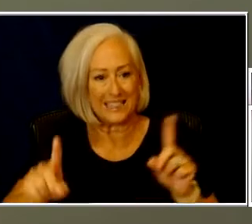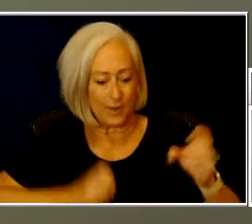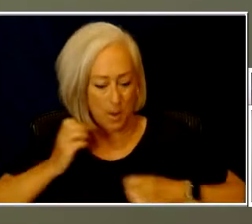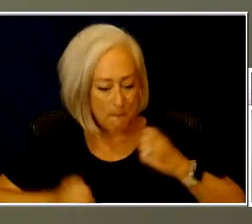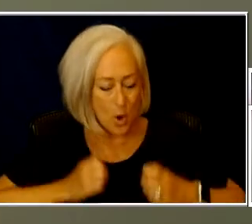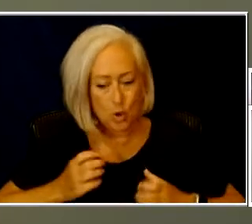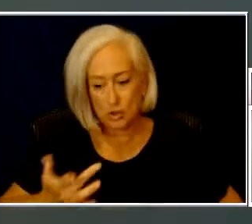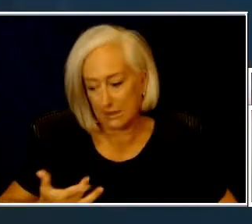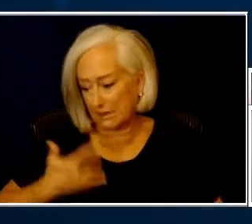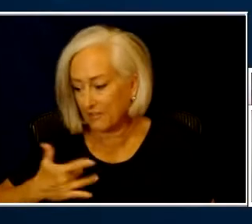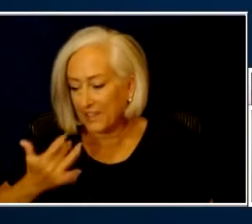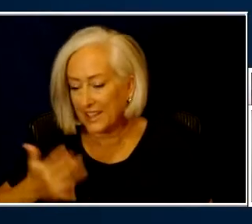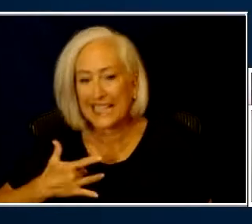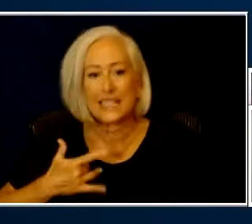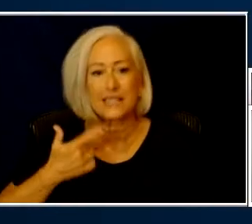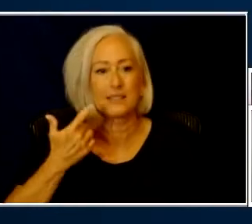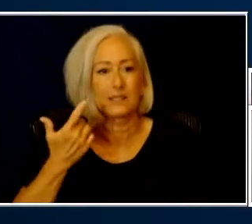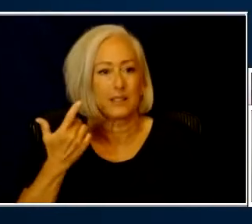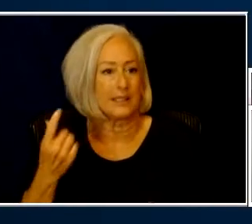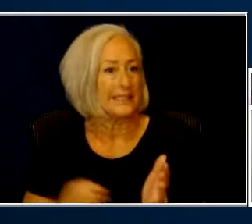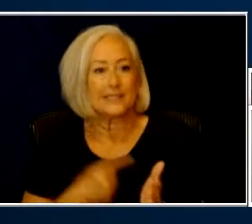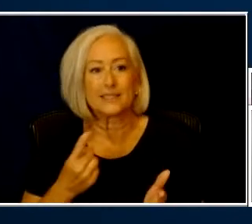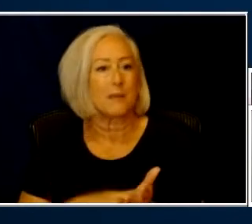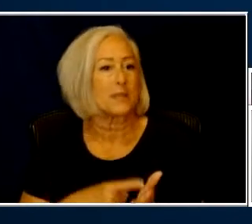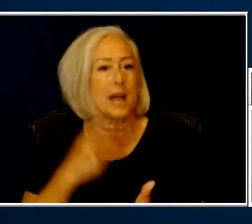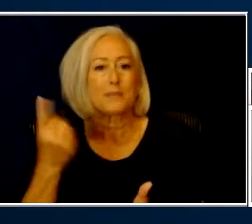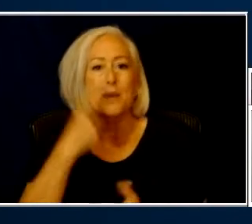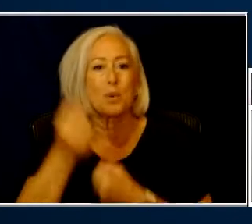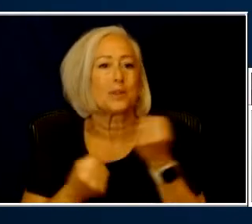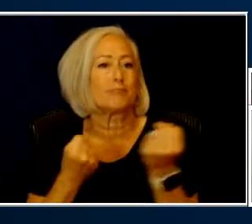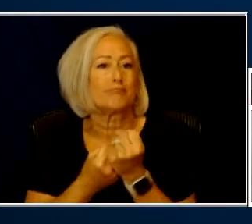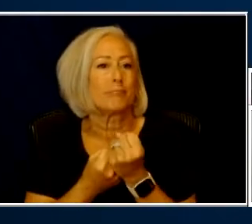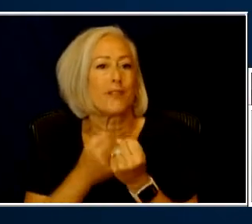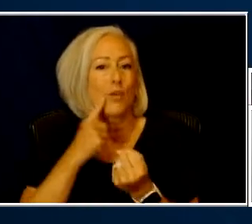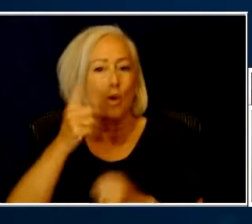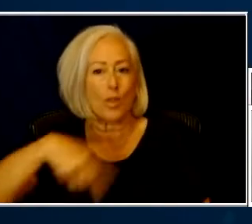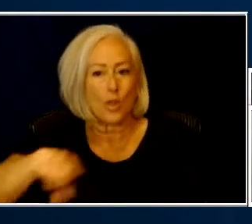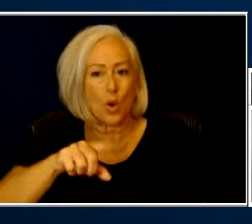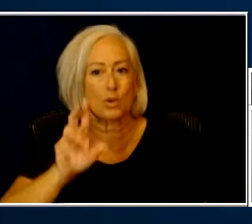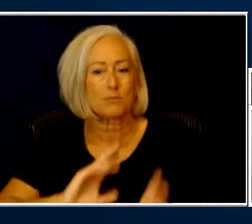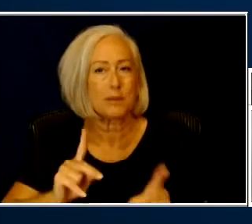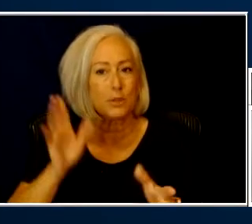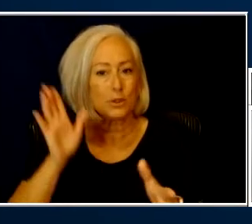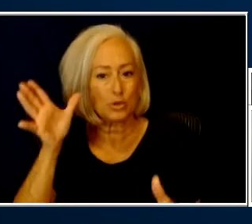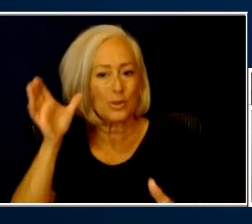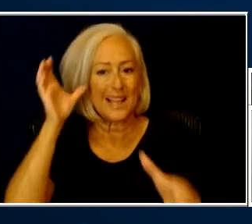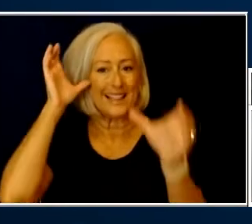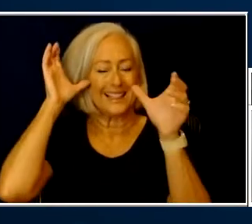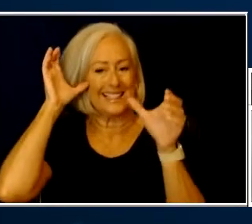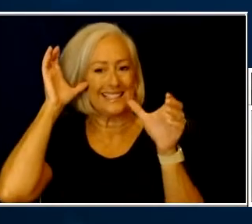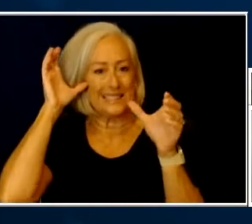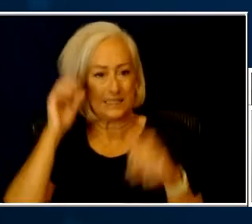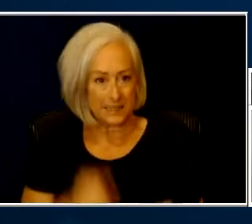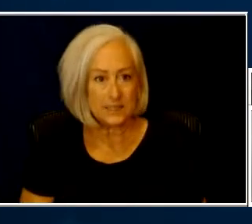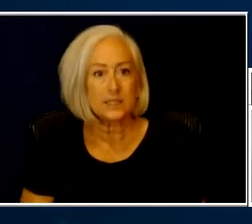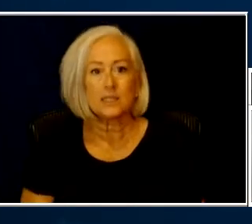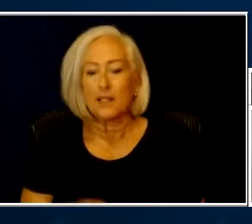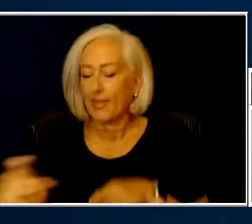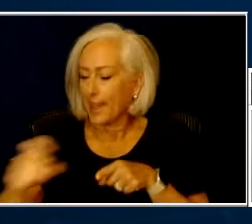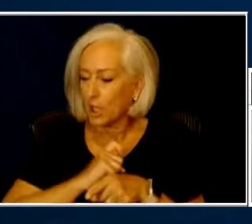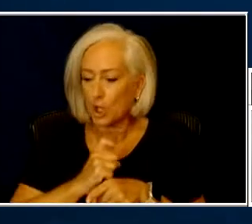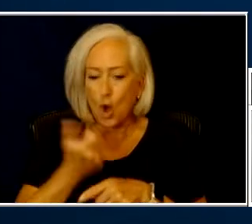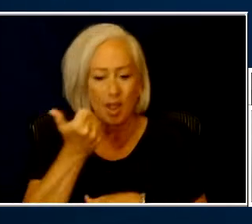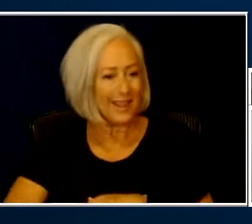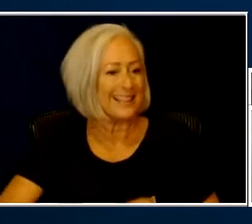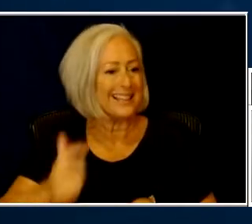feelings that you're going to have. Sometimes I'm just there for these mentees just to listen to them. I mean, they can call me anytime, day or night. They